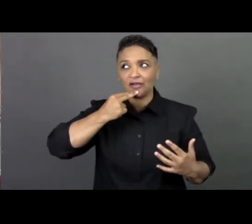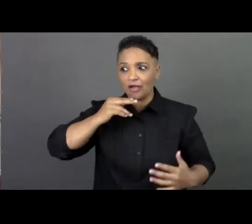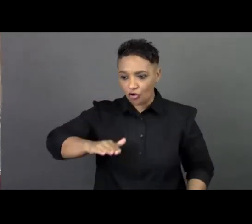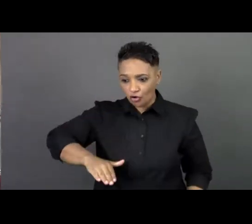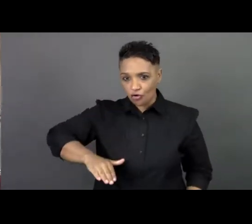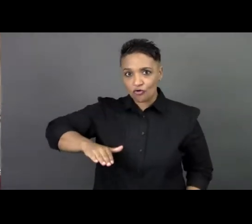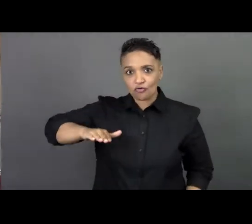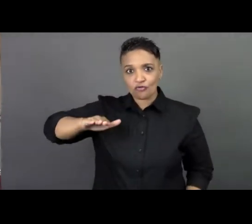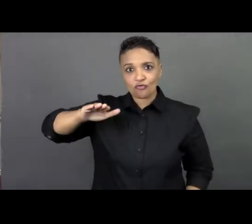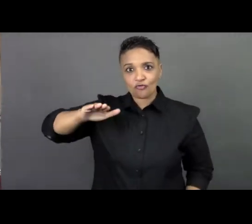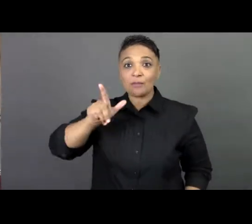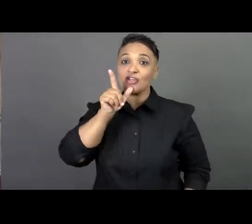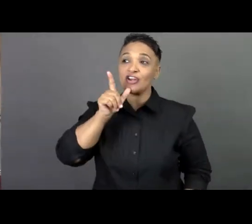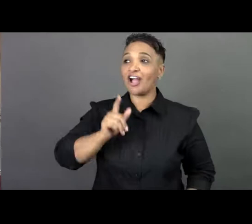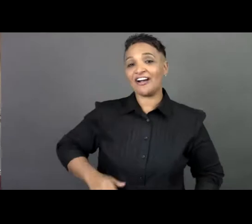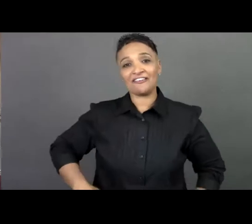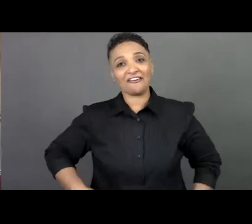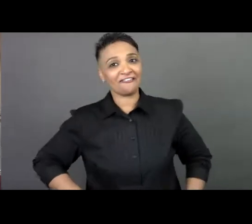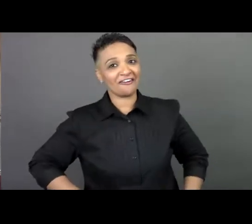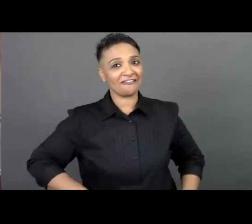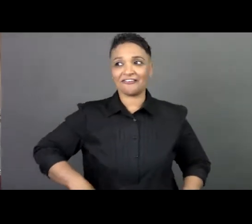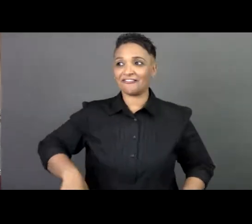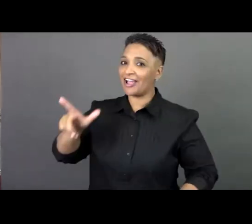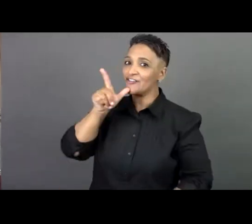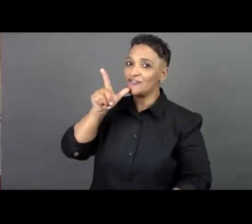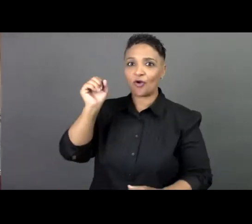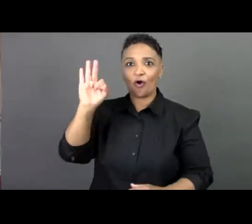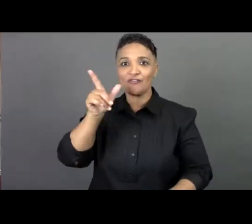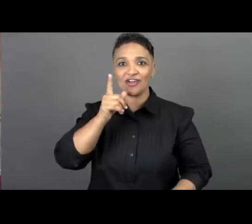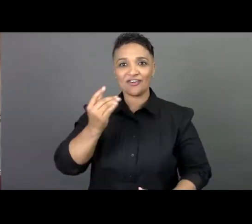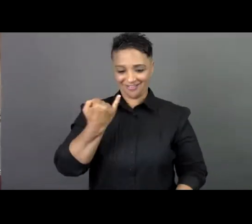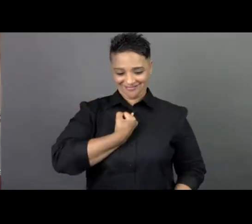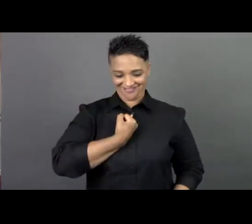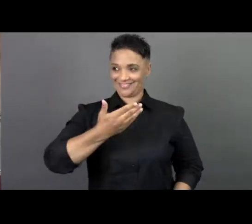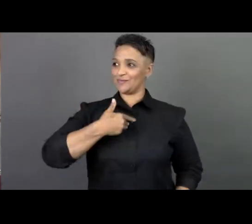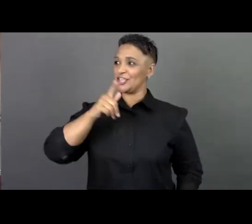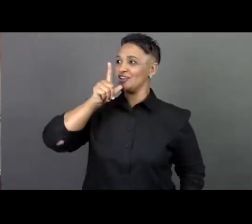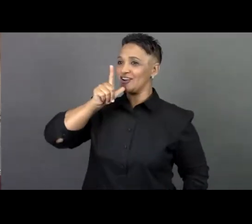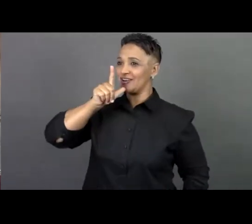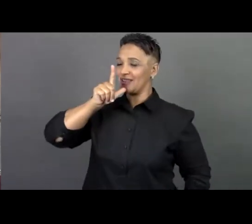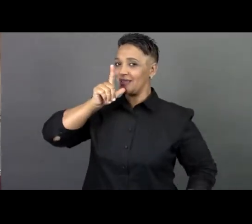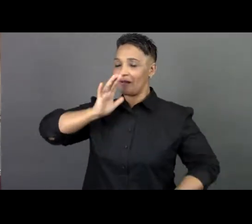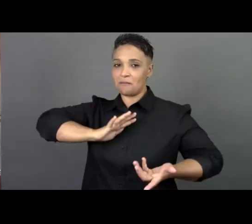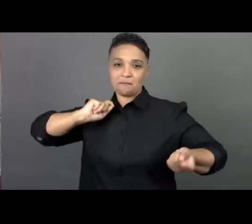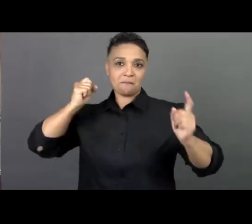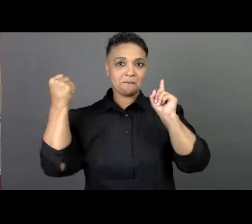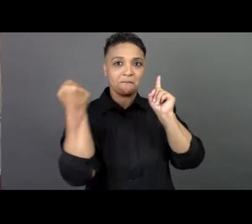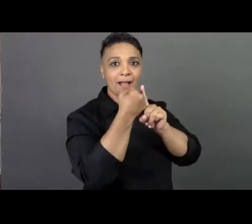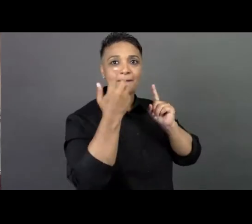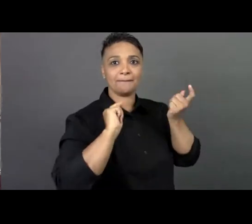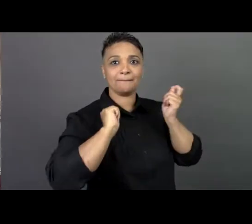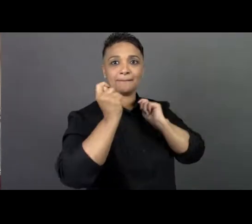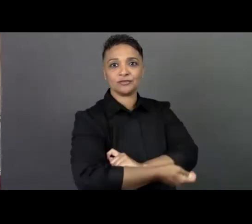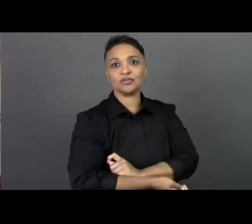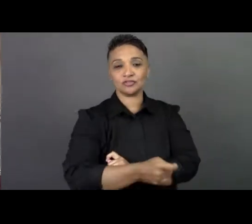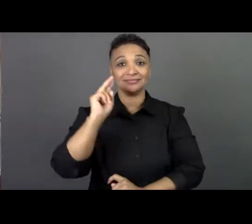up, they start with hearing of hearing identity. It's a big part of your